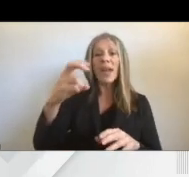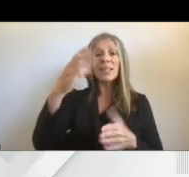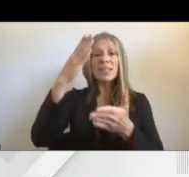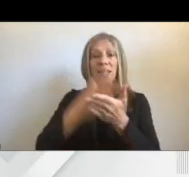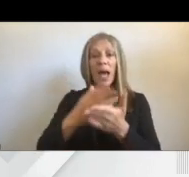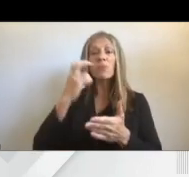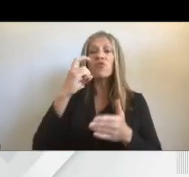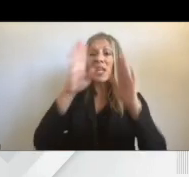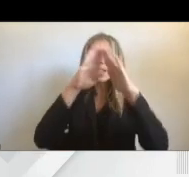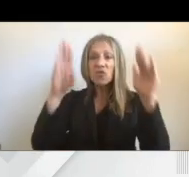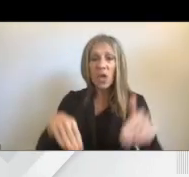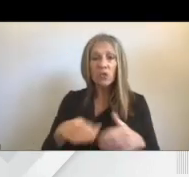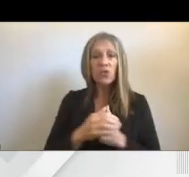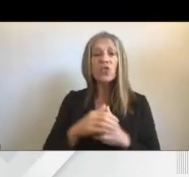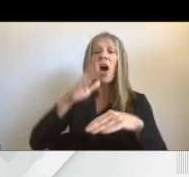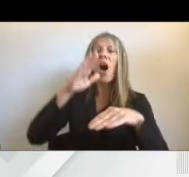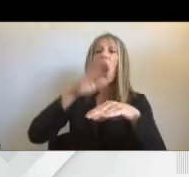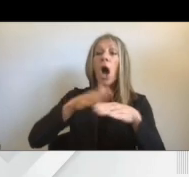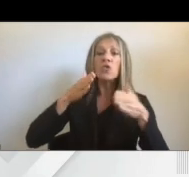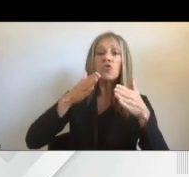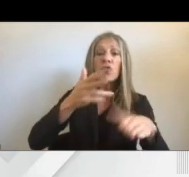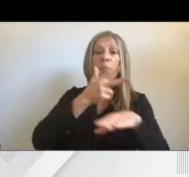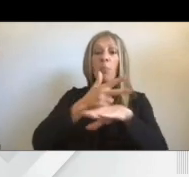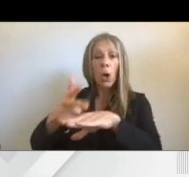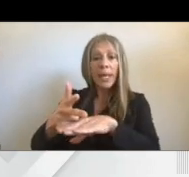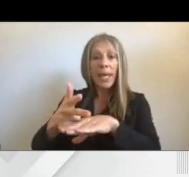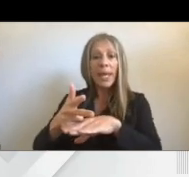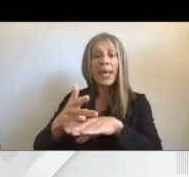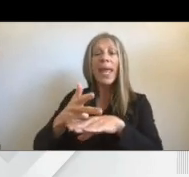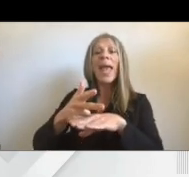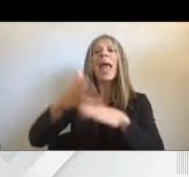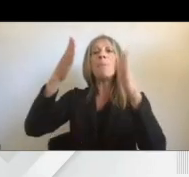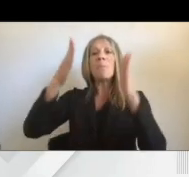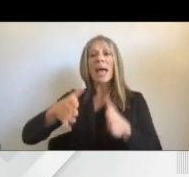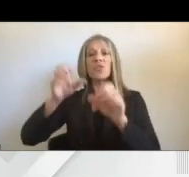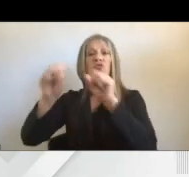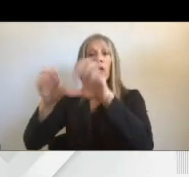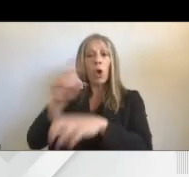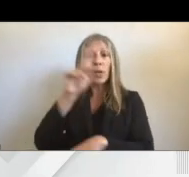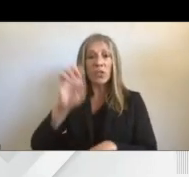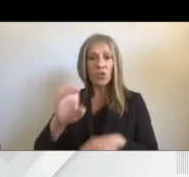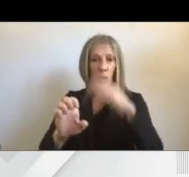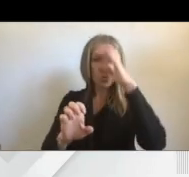shelters, on-street parking spaces, and passenger loading zones.